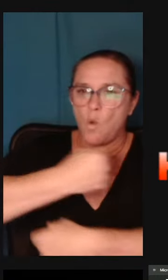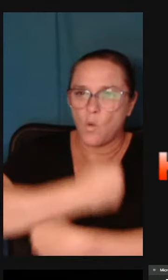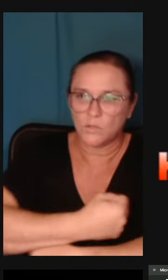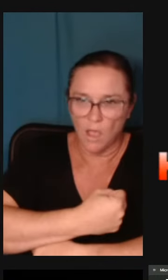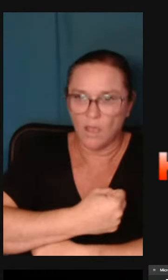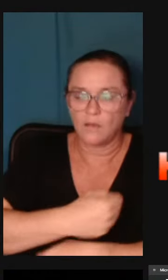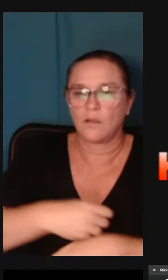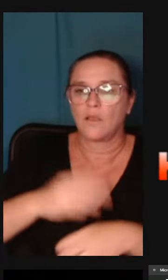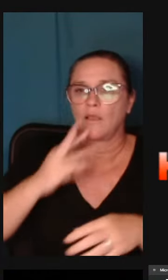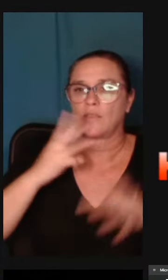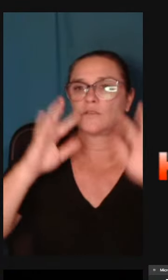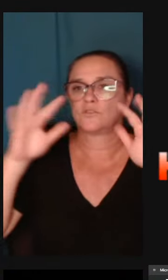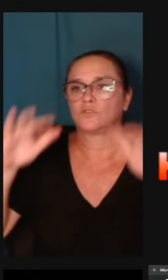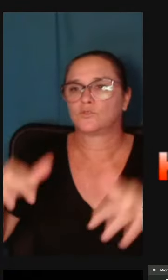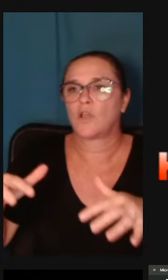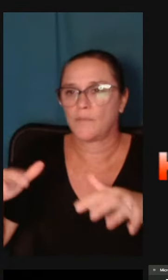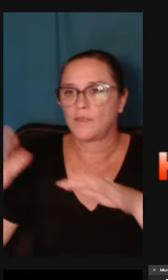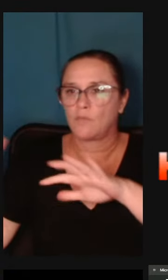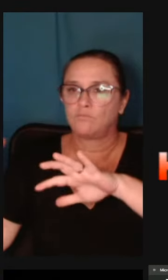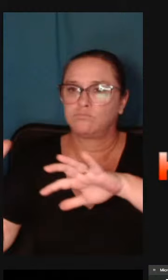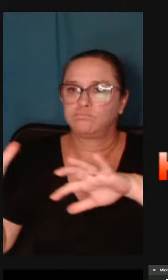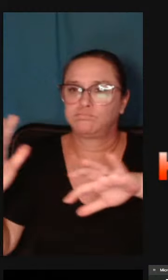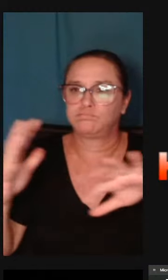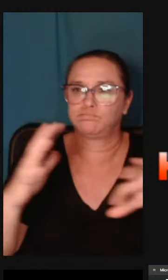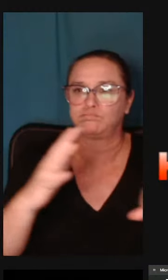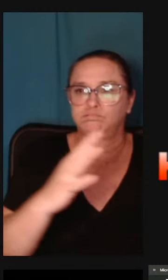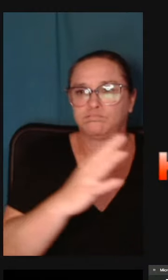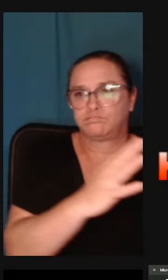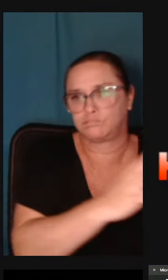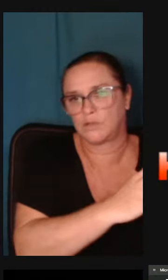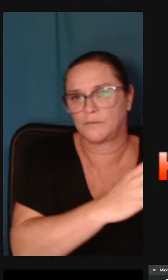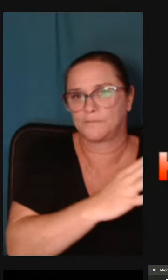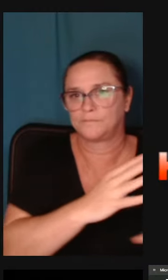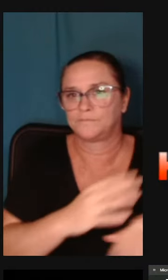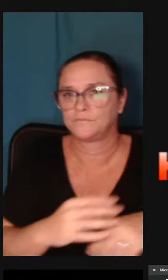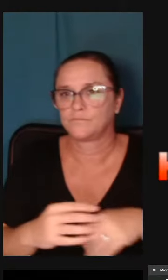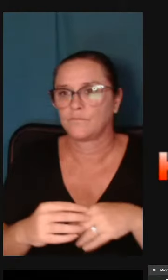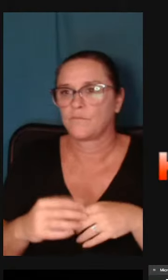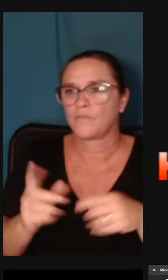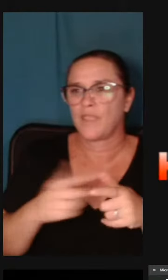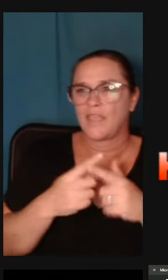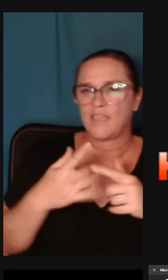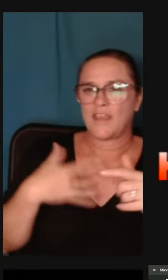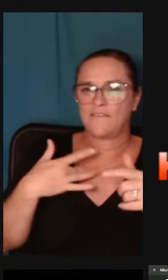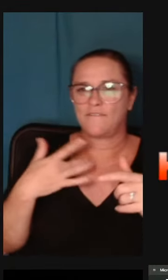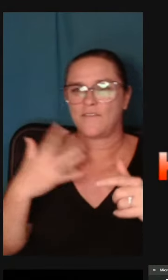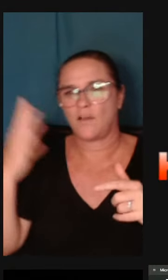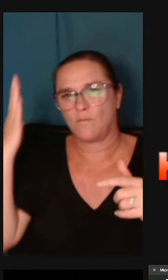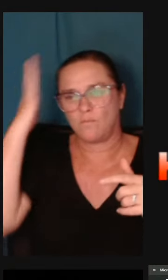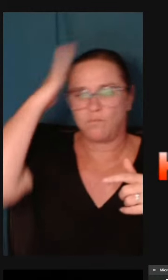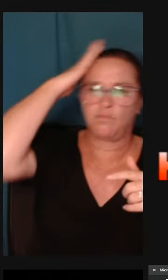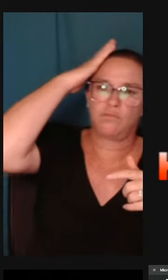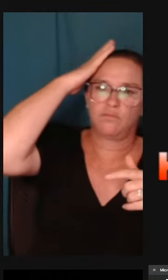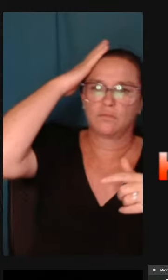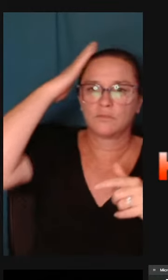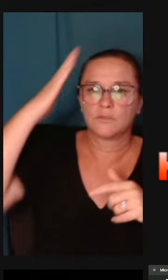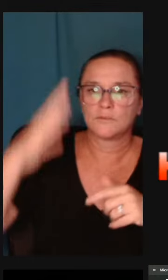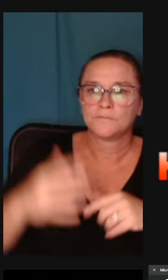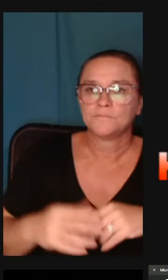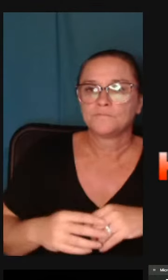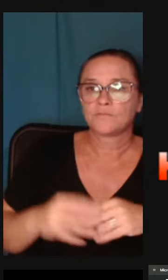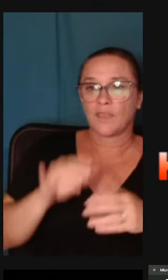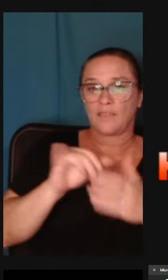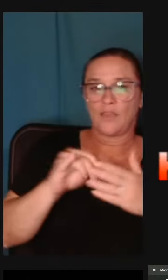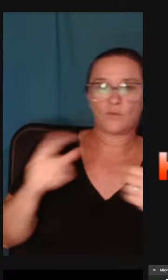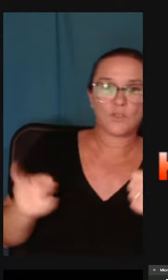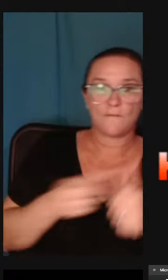shoved him and the shelter to the back of the bay. Suddenly felt a jolt against his head. That was the first